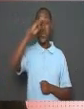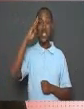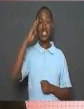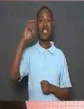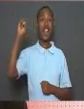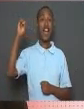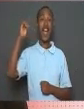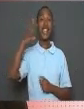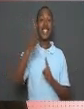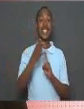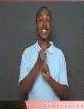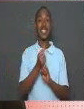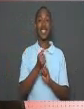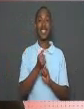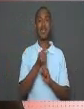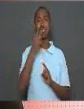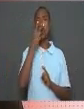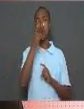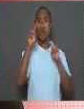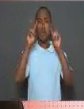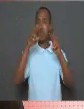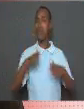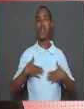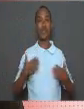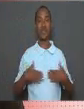light stick to glow.